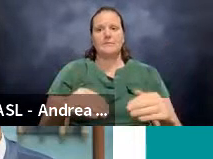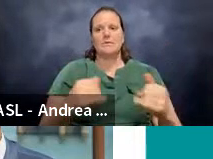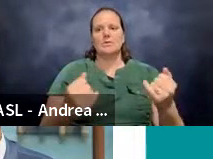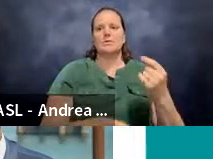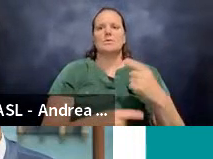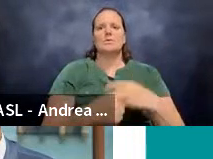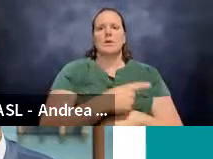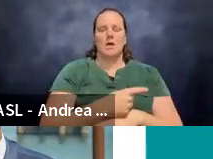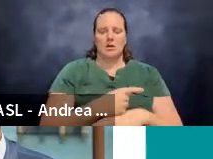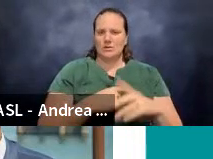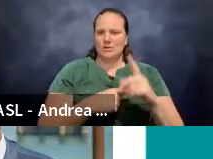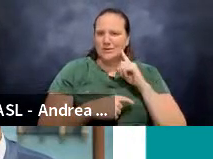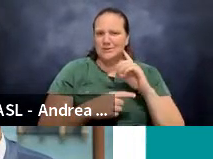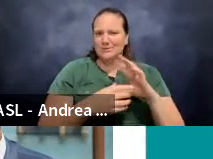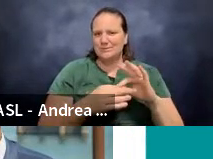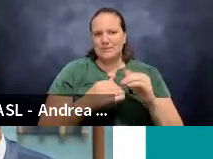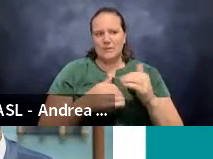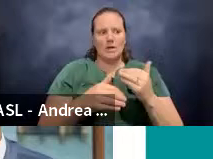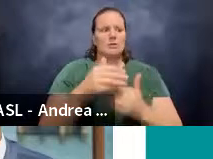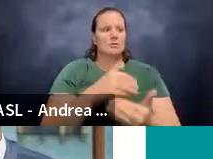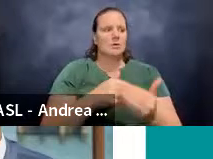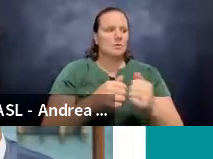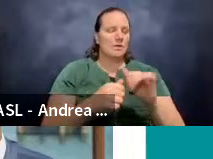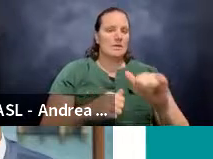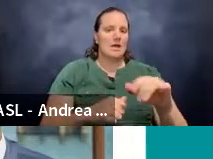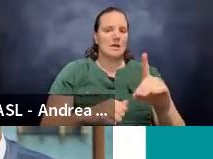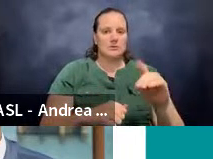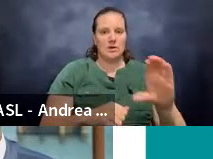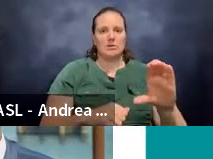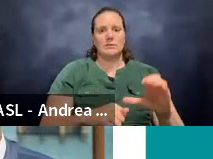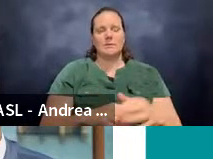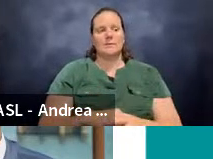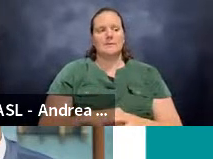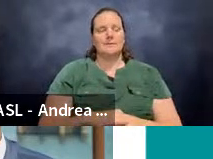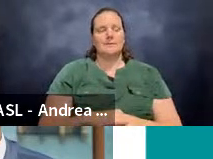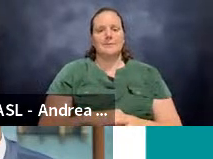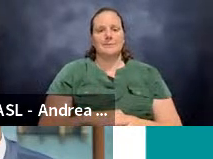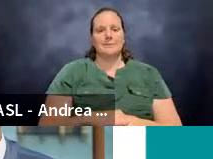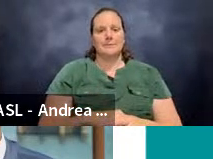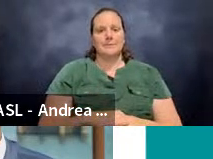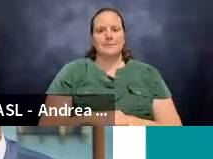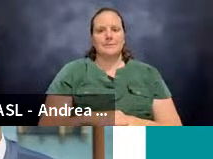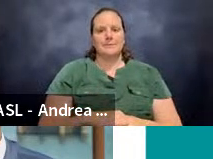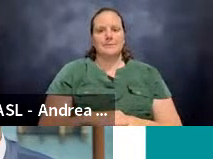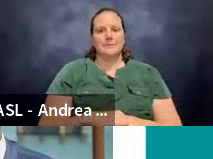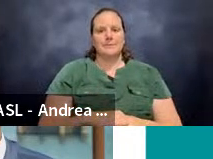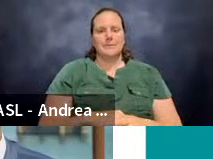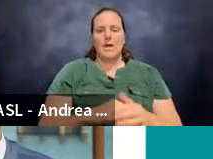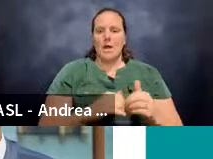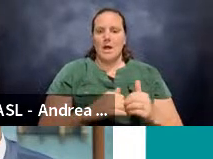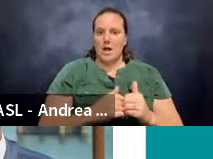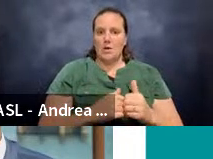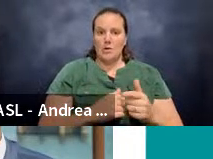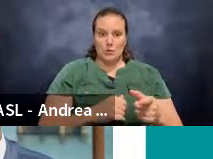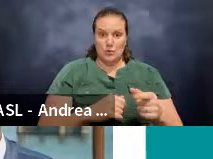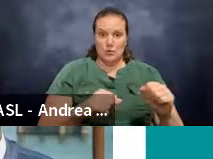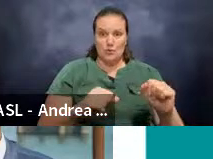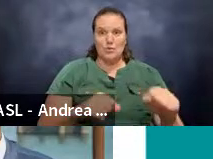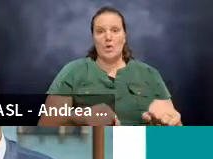to interact with that document and how you